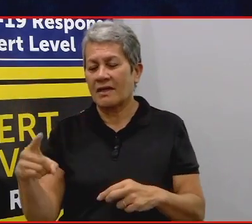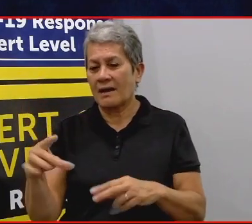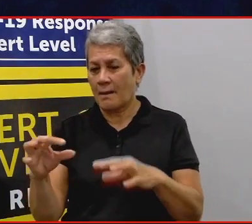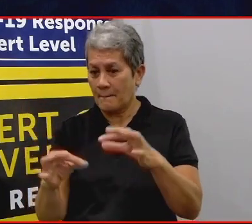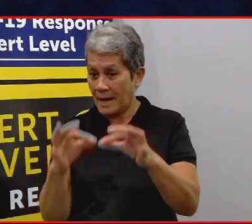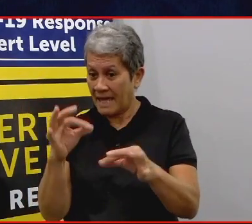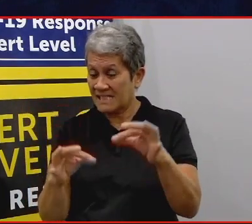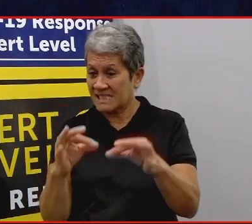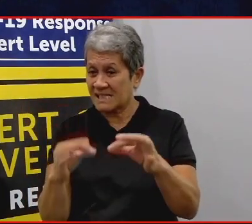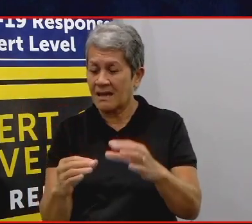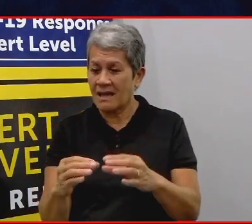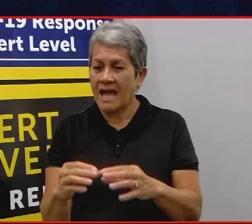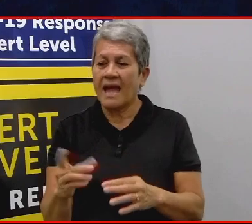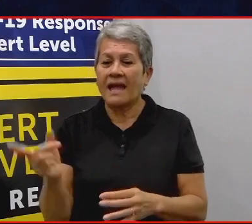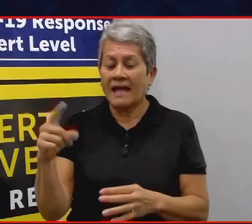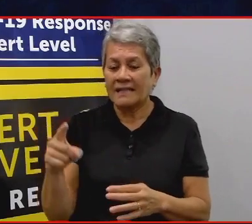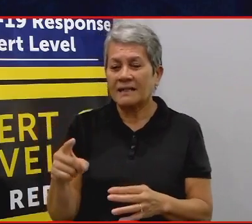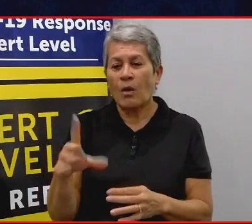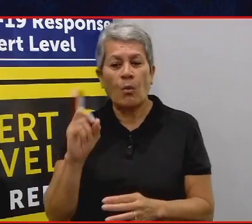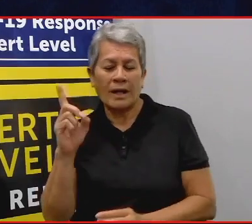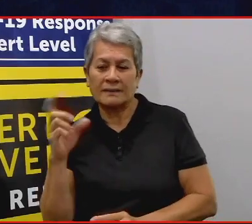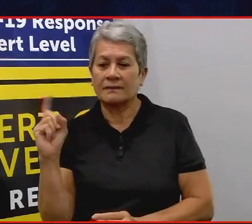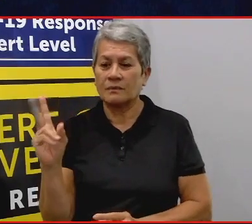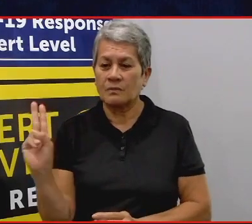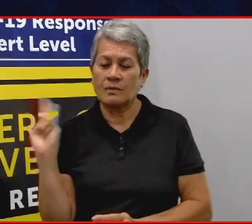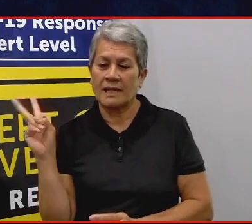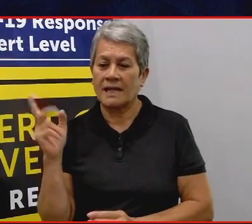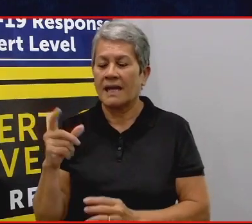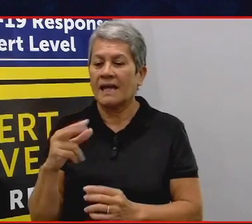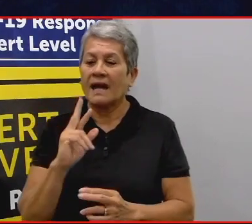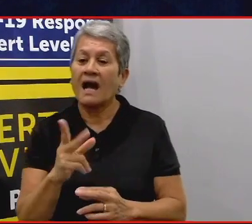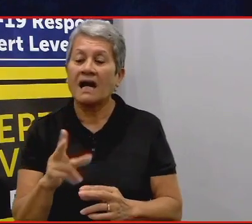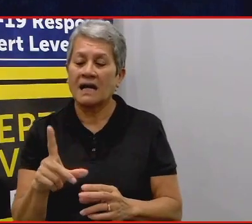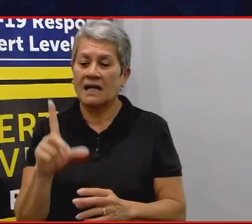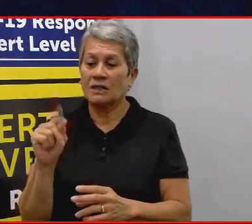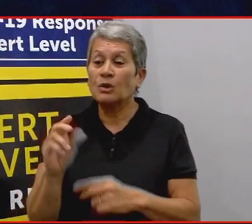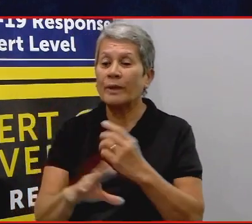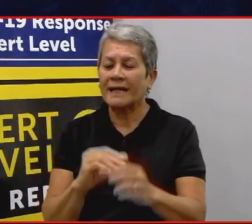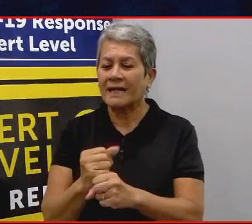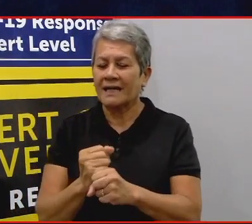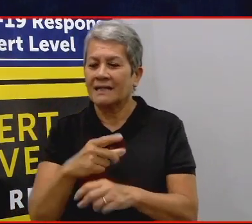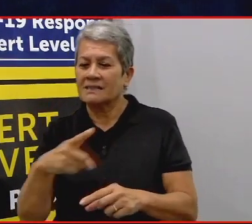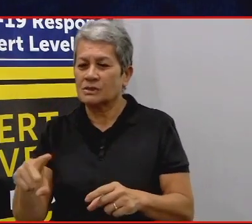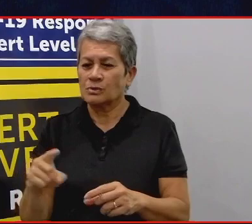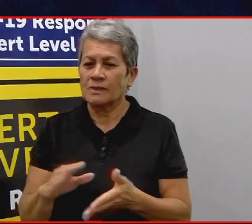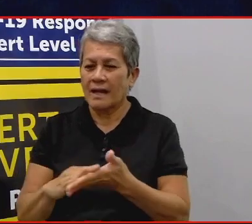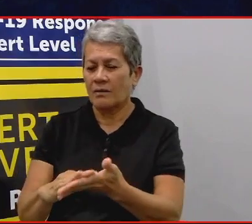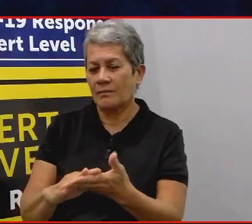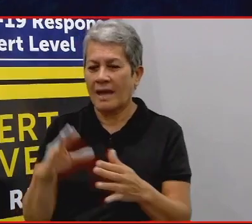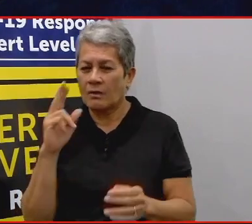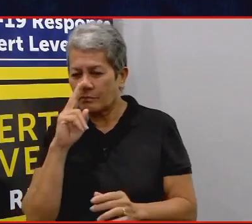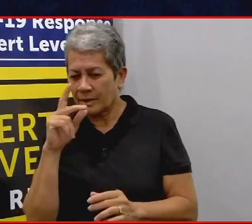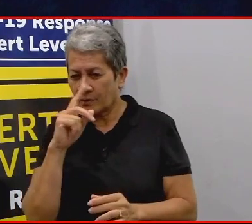not only is the health and safety of our people well protected, but that there are also financial and economic protections in place